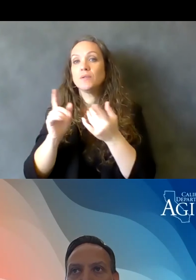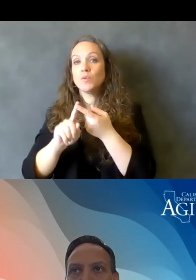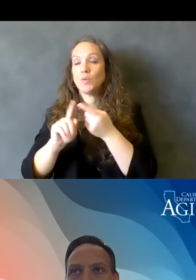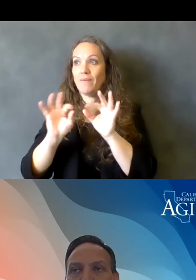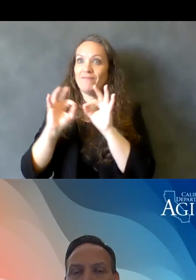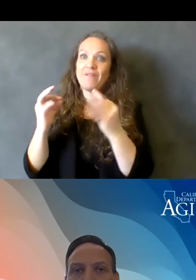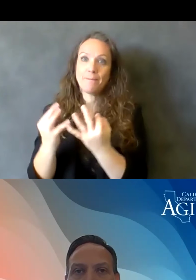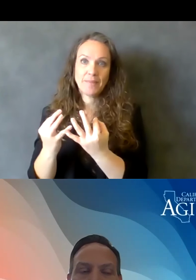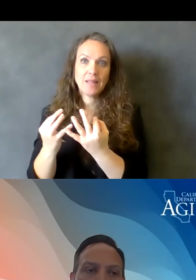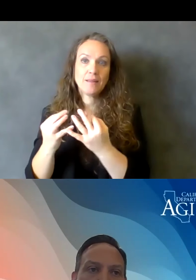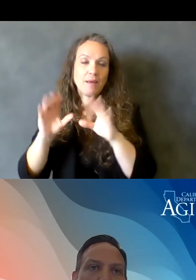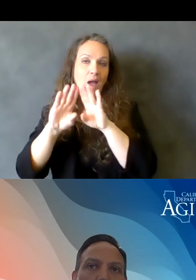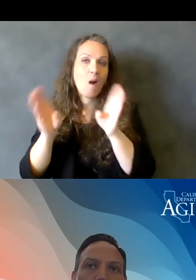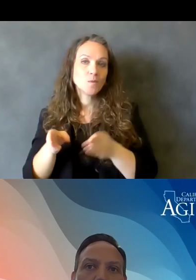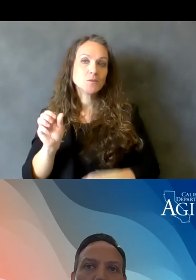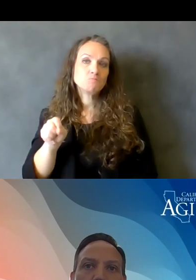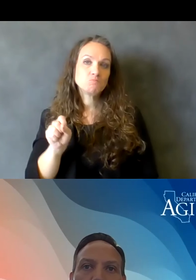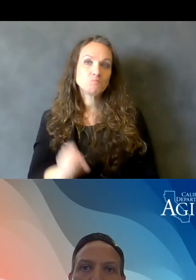other members in them.